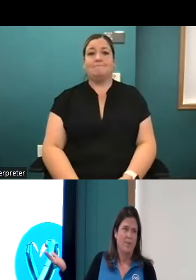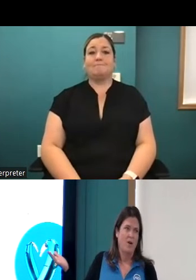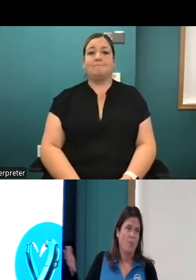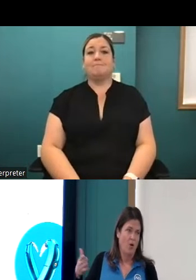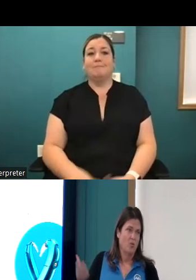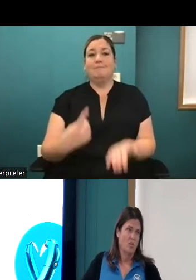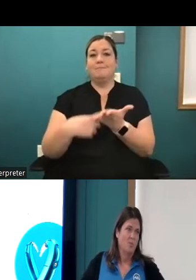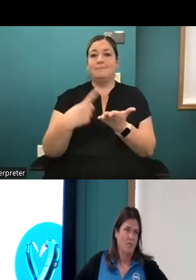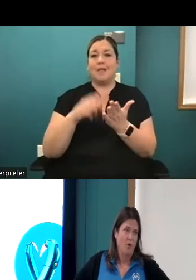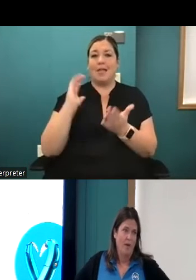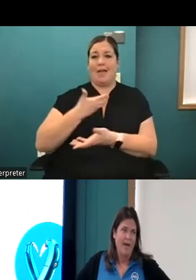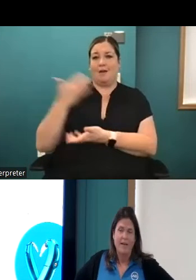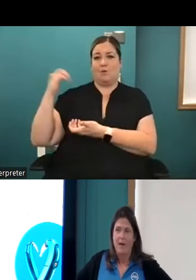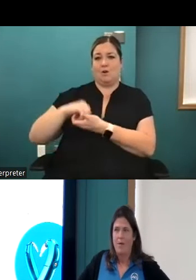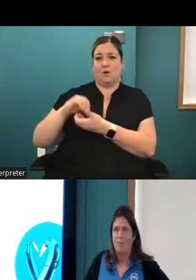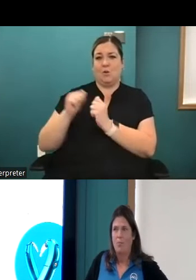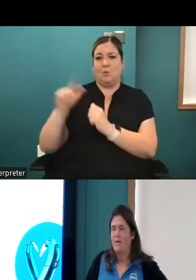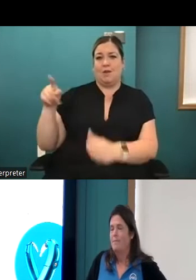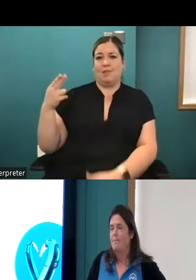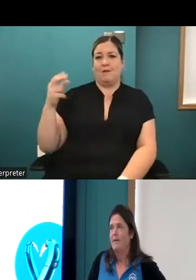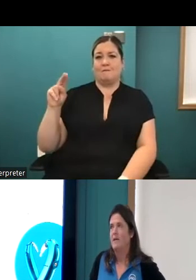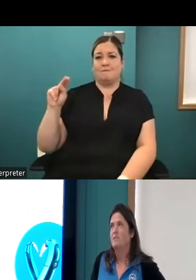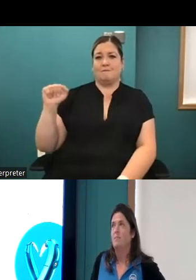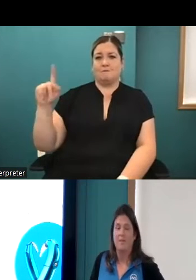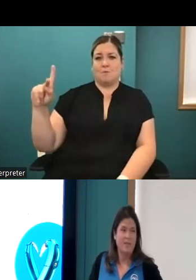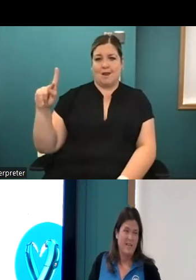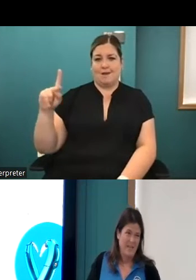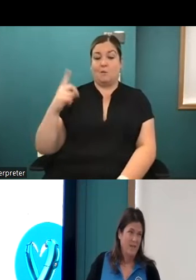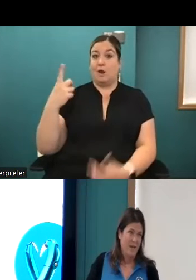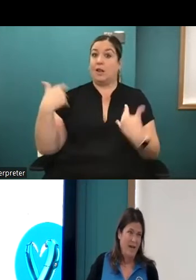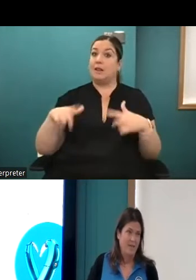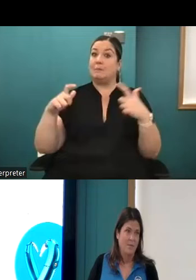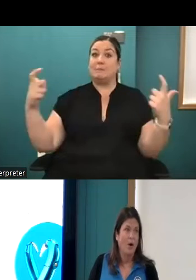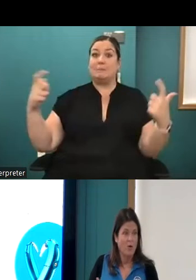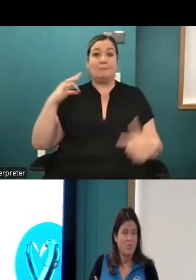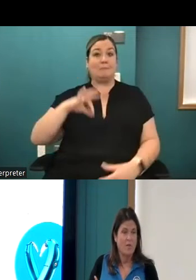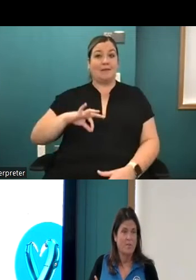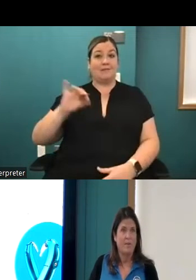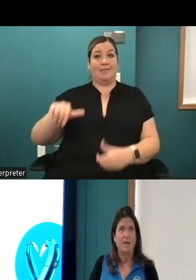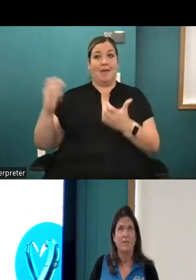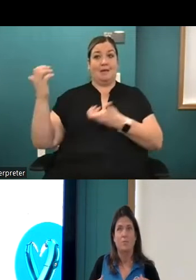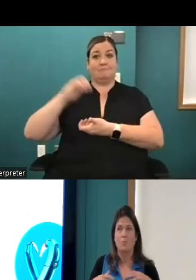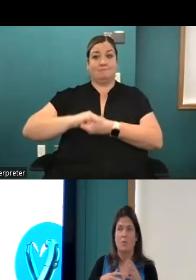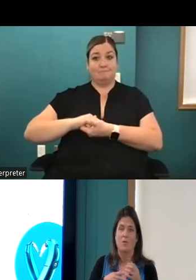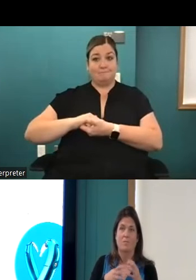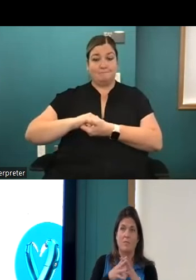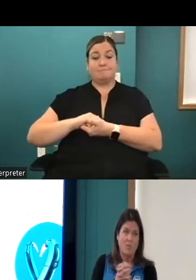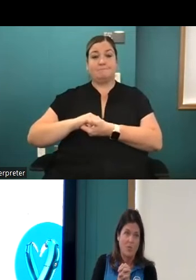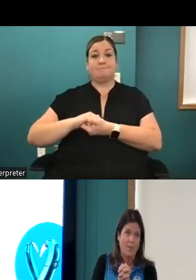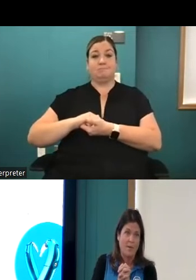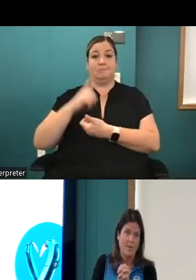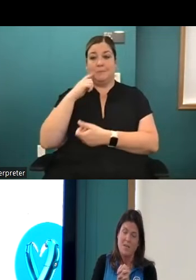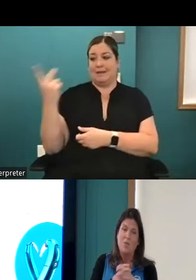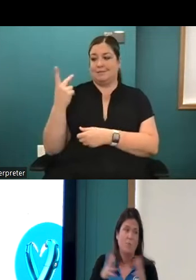little bit about our partnership with Phonak. One of the biggest benefits I think of that partnership is because we're